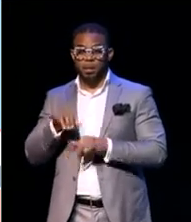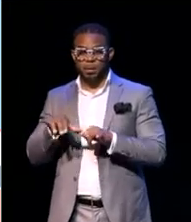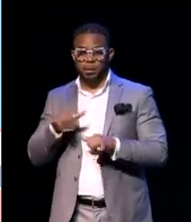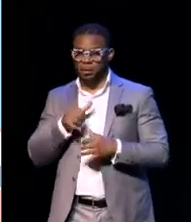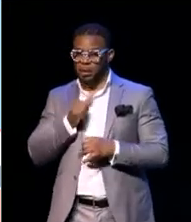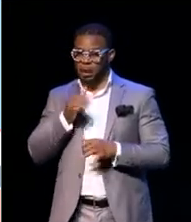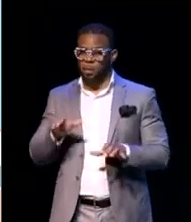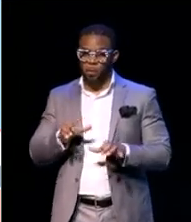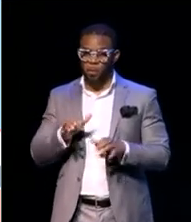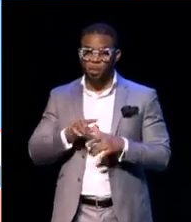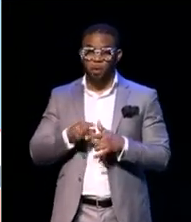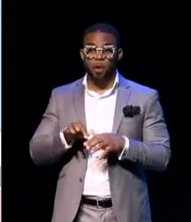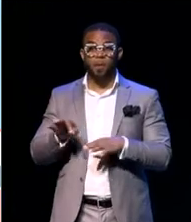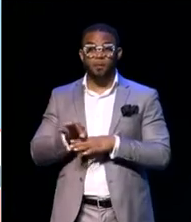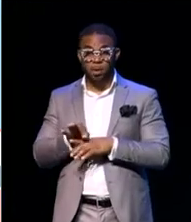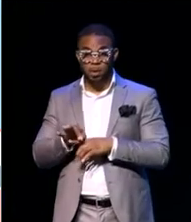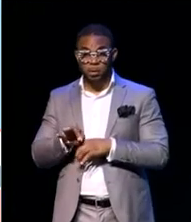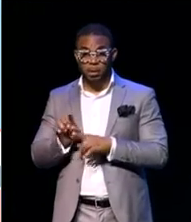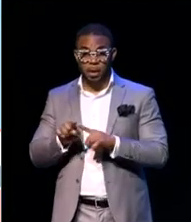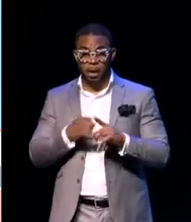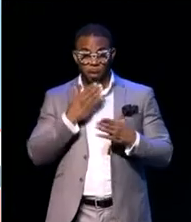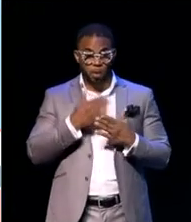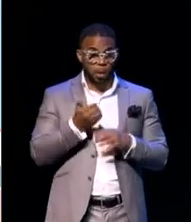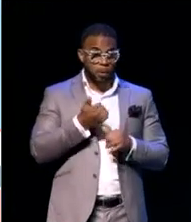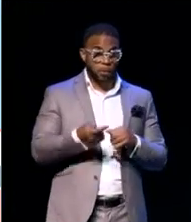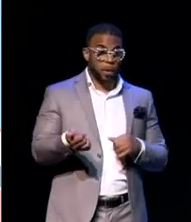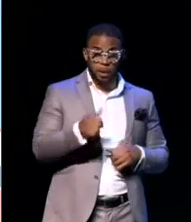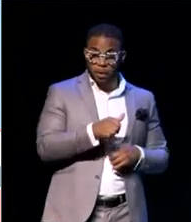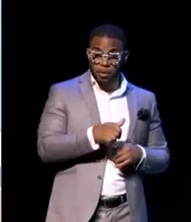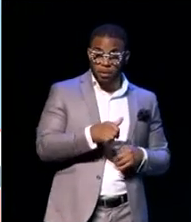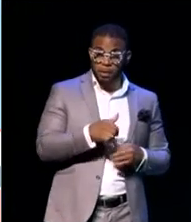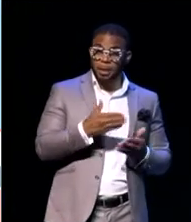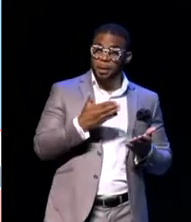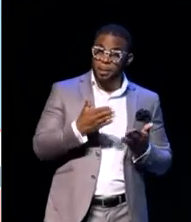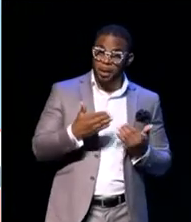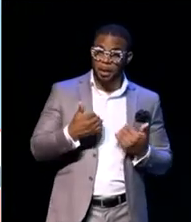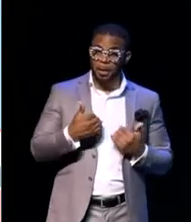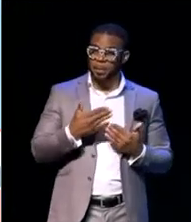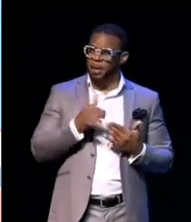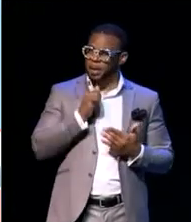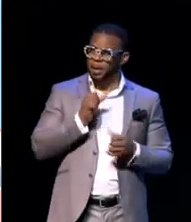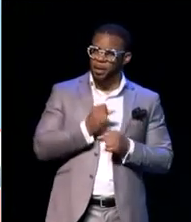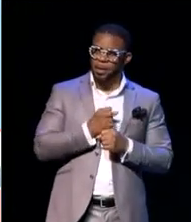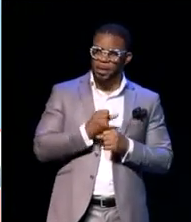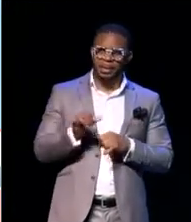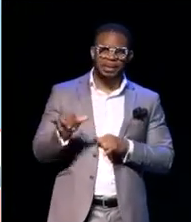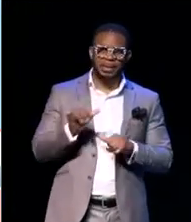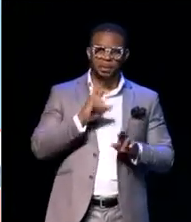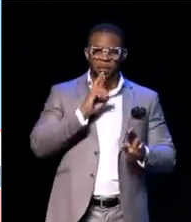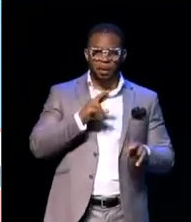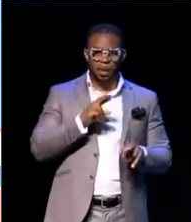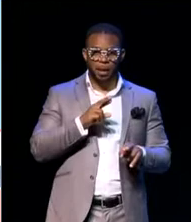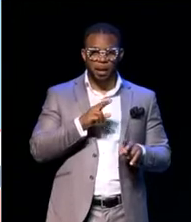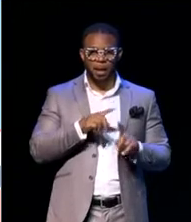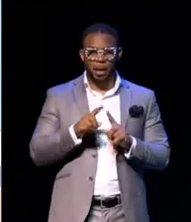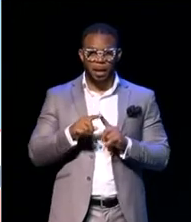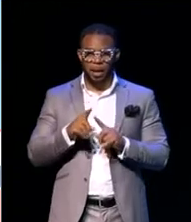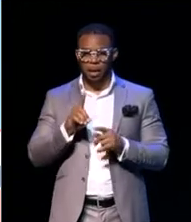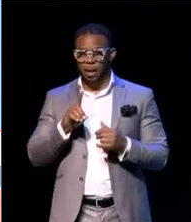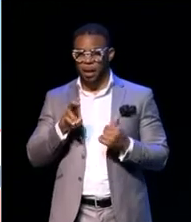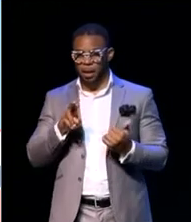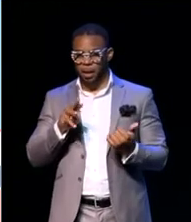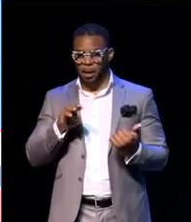to not perform or function as well as everyone else's may not create the same responses as